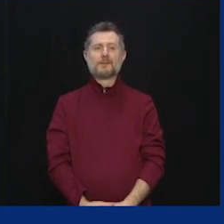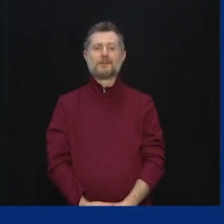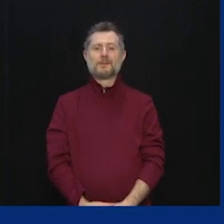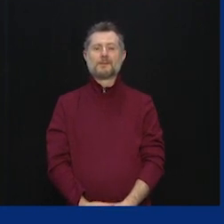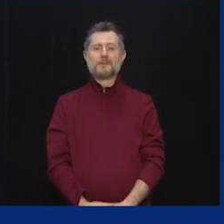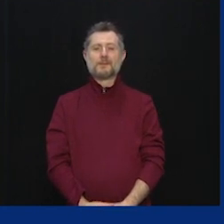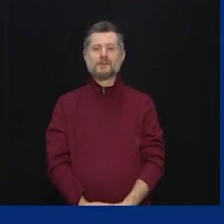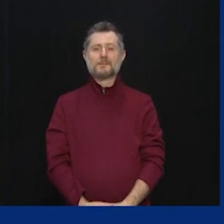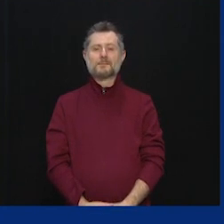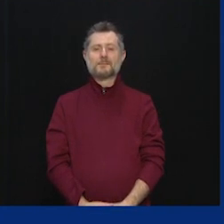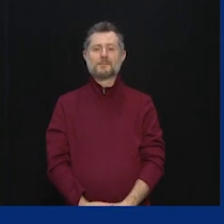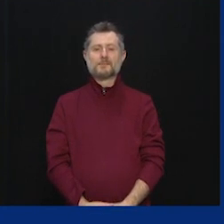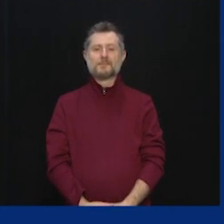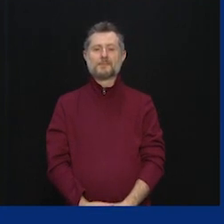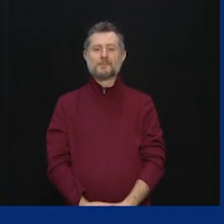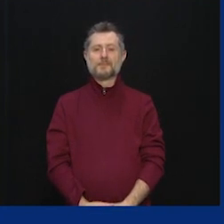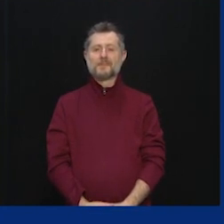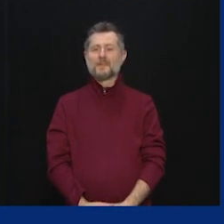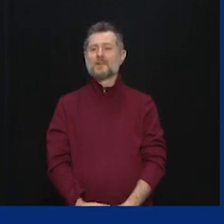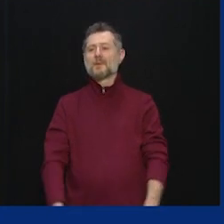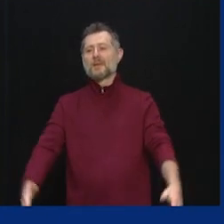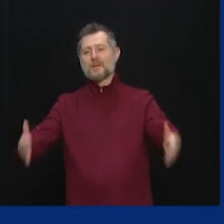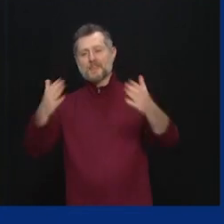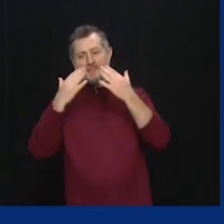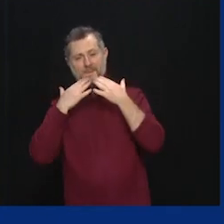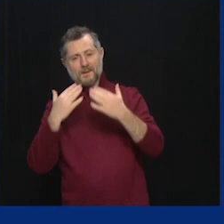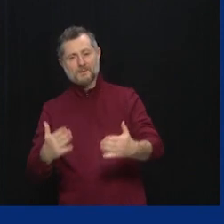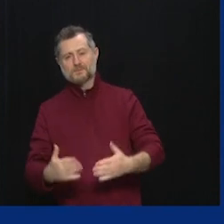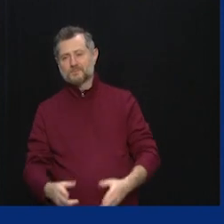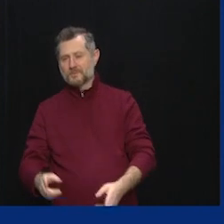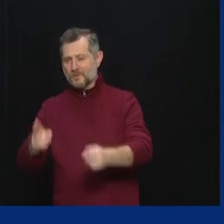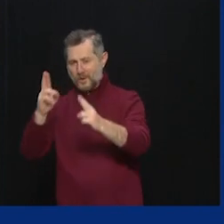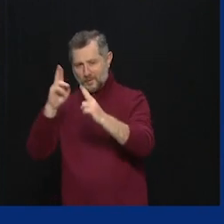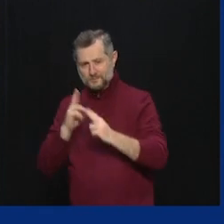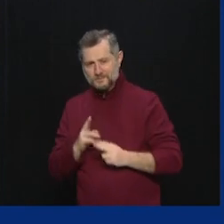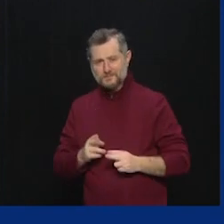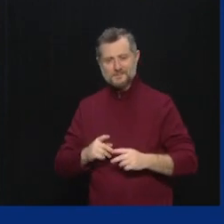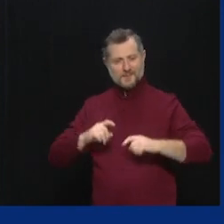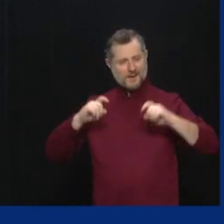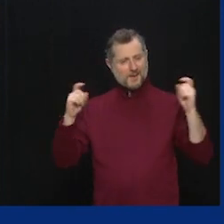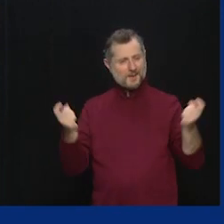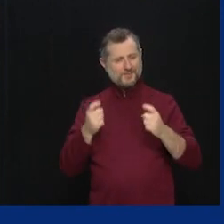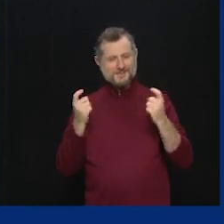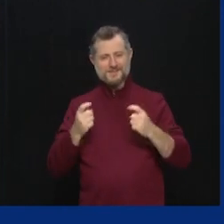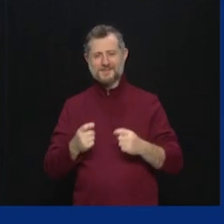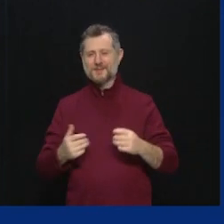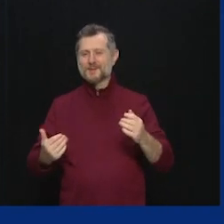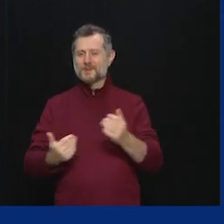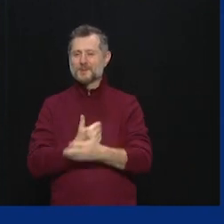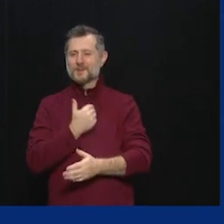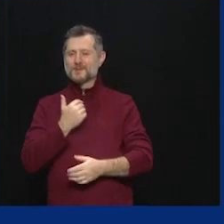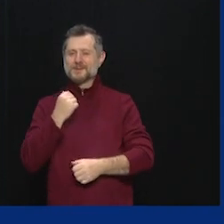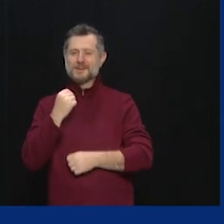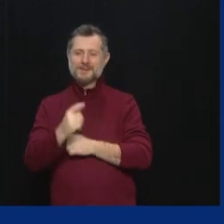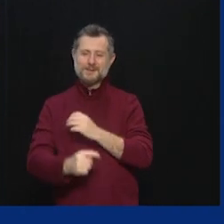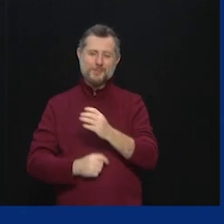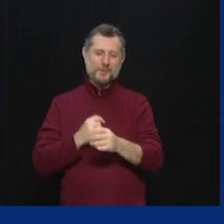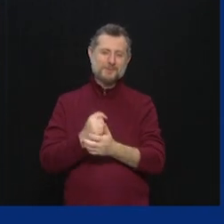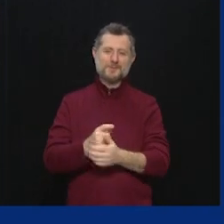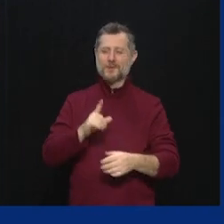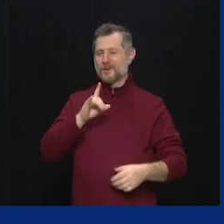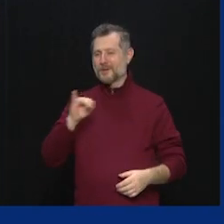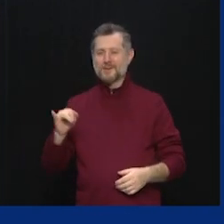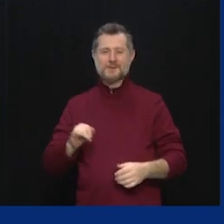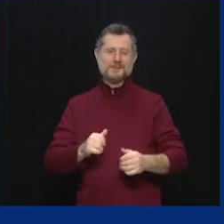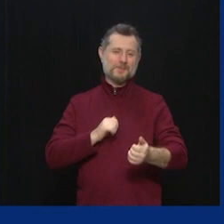So I thank you for the privilege of being here to celebrate a whole new era in Long Island history, sports history, music history, and